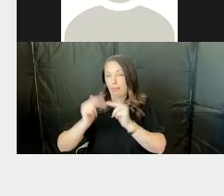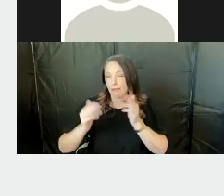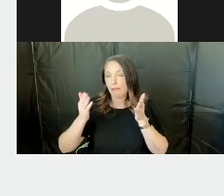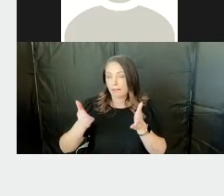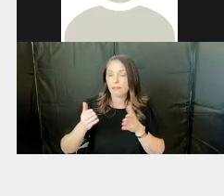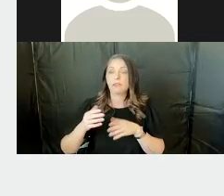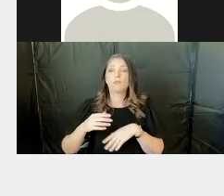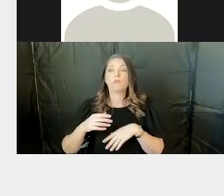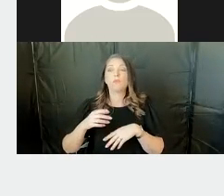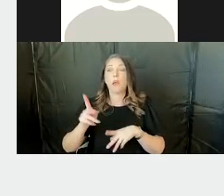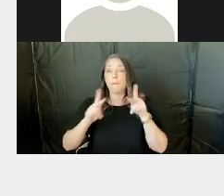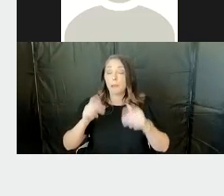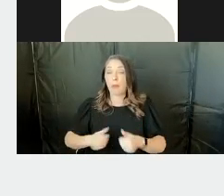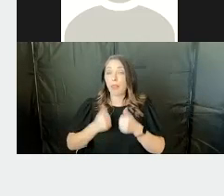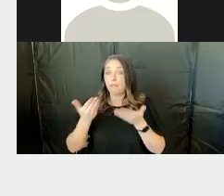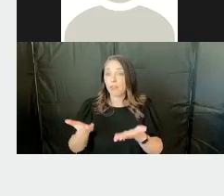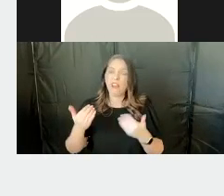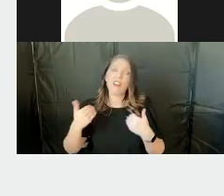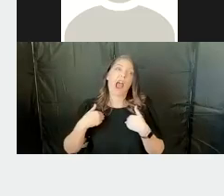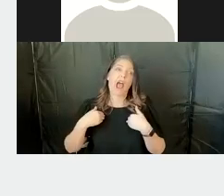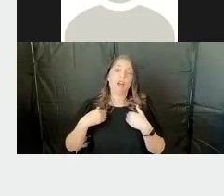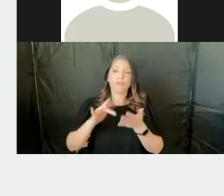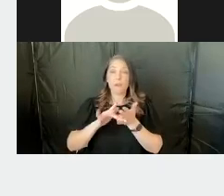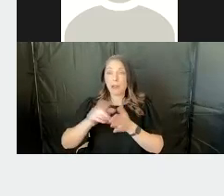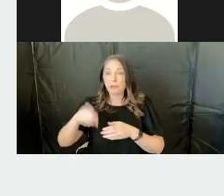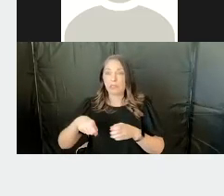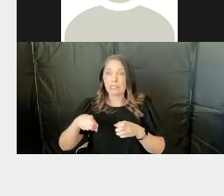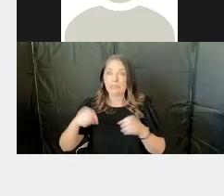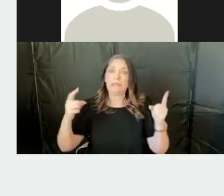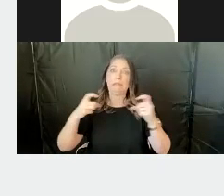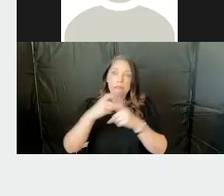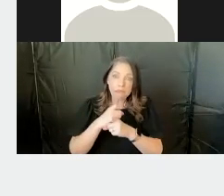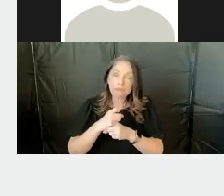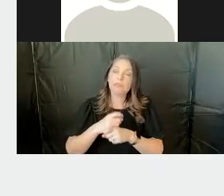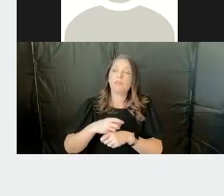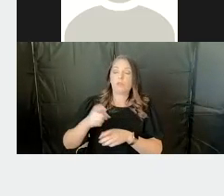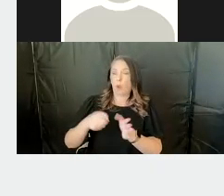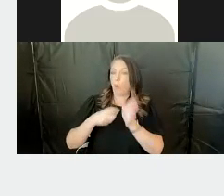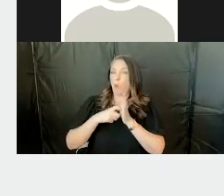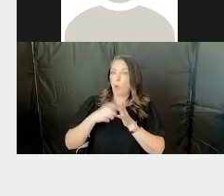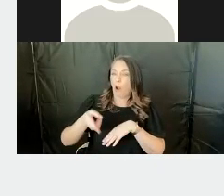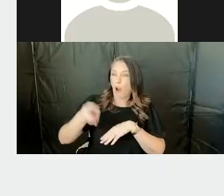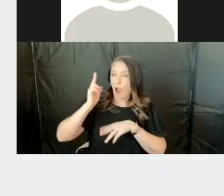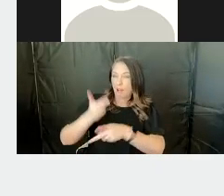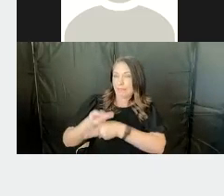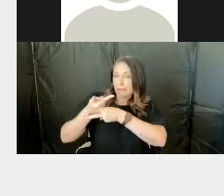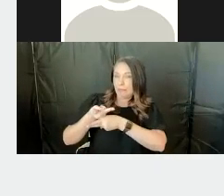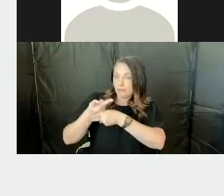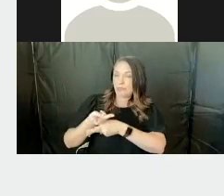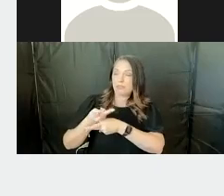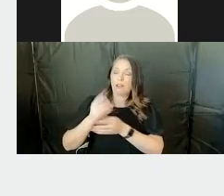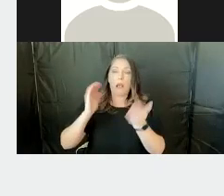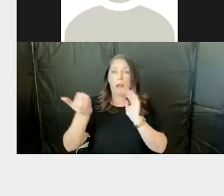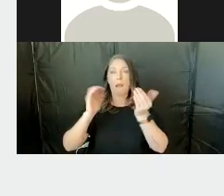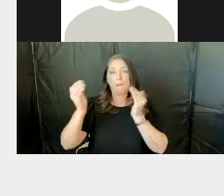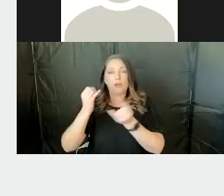have complex medical needs and require a higher level of care than individuals living in retirement